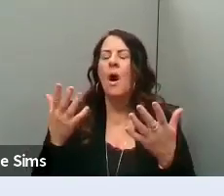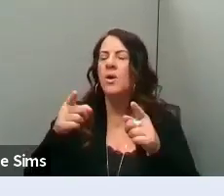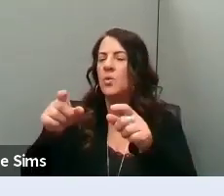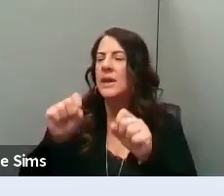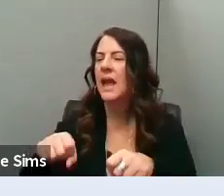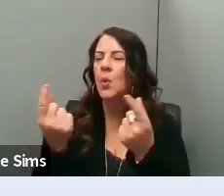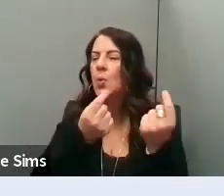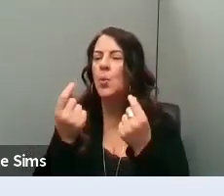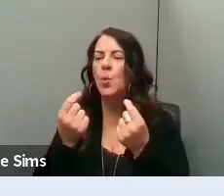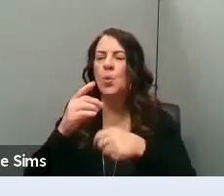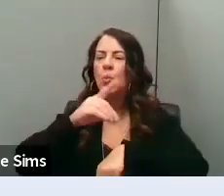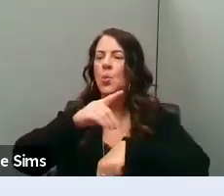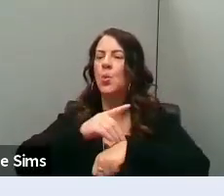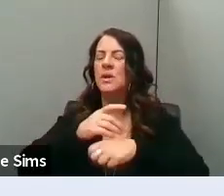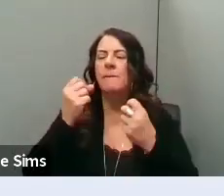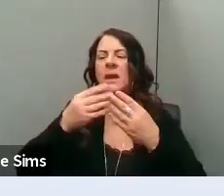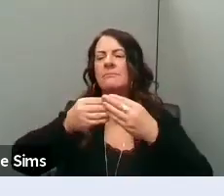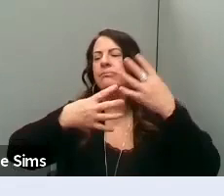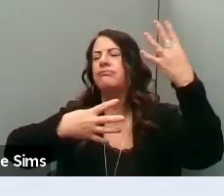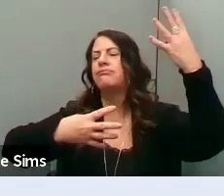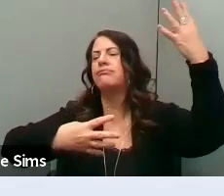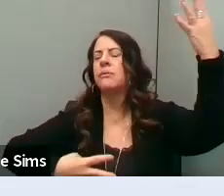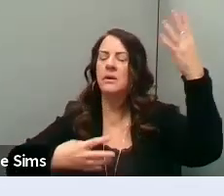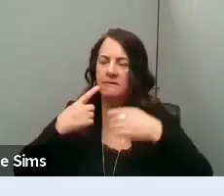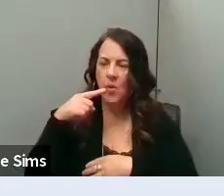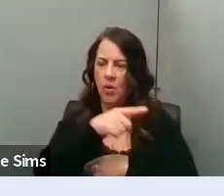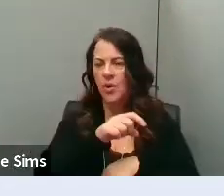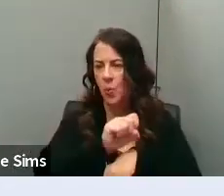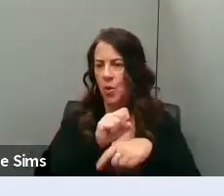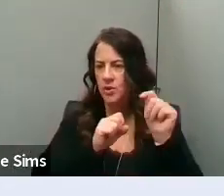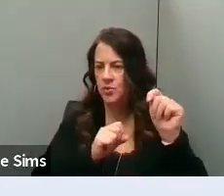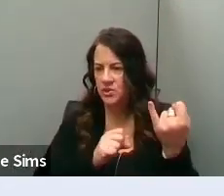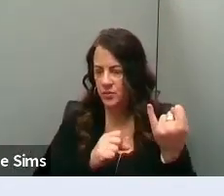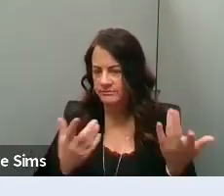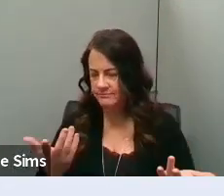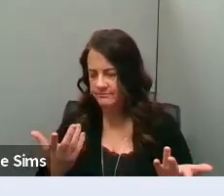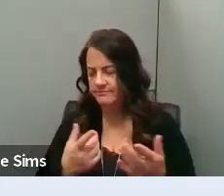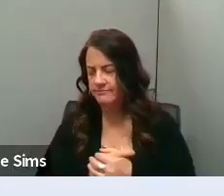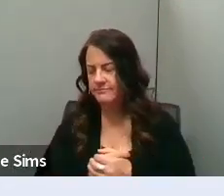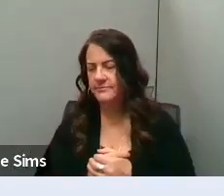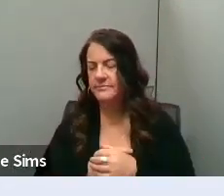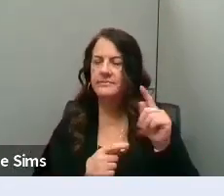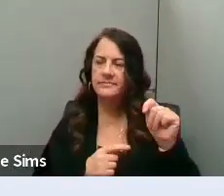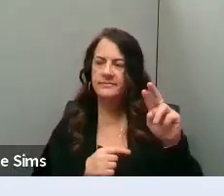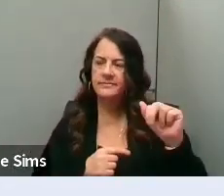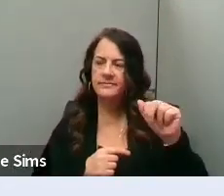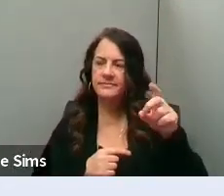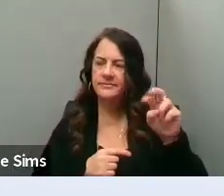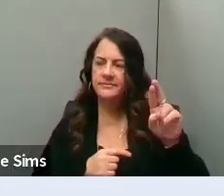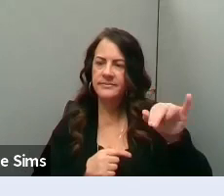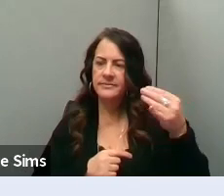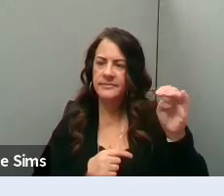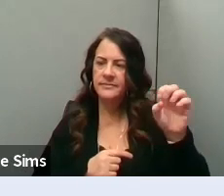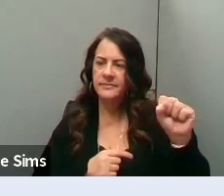member at Trader Joe's. So to answer this question, if you are